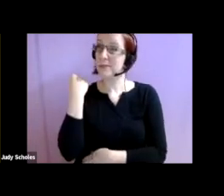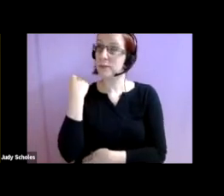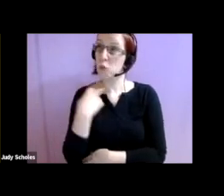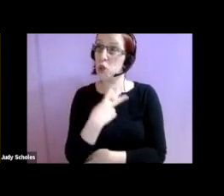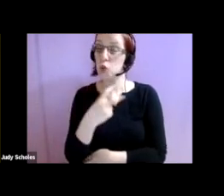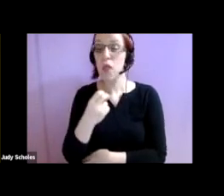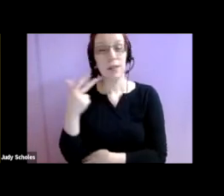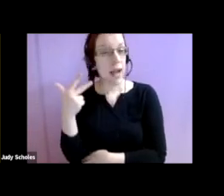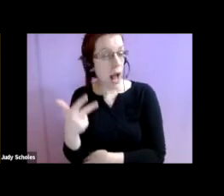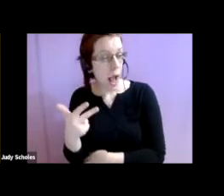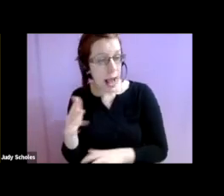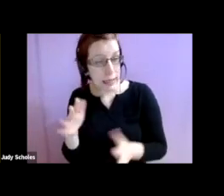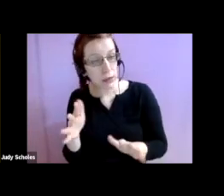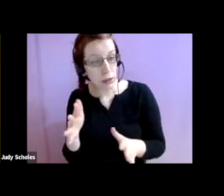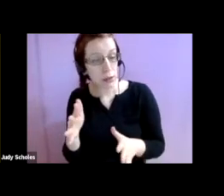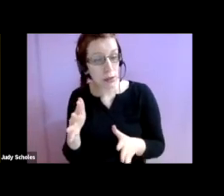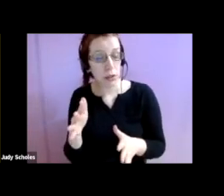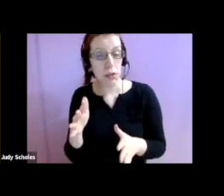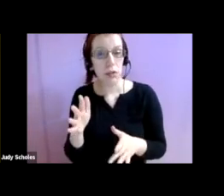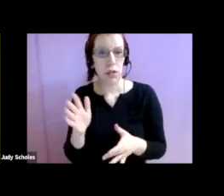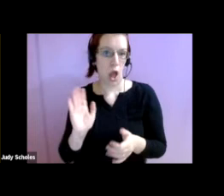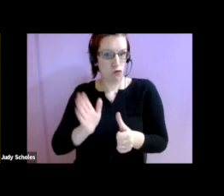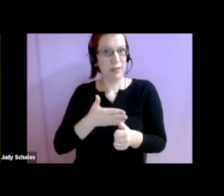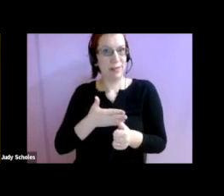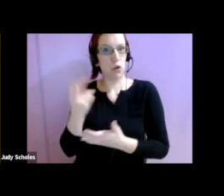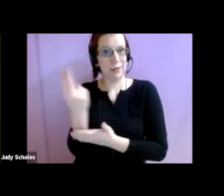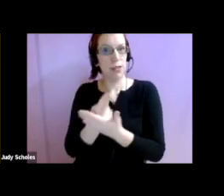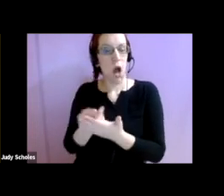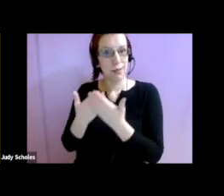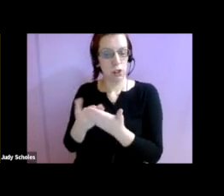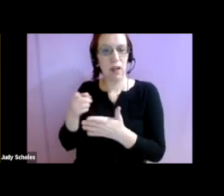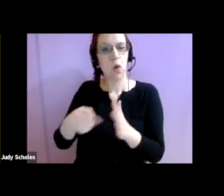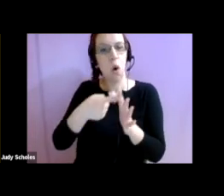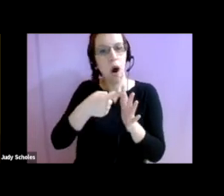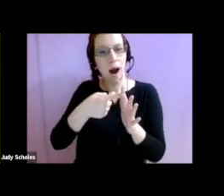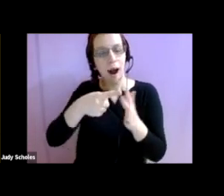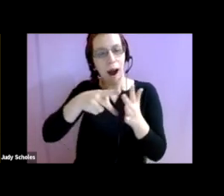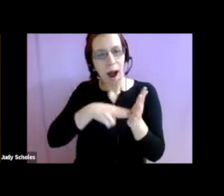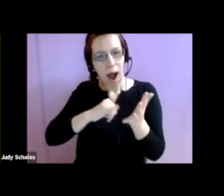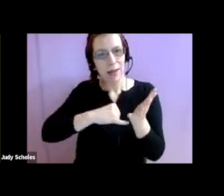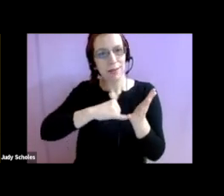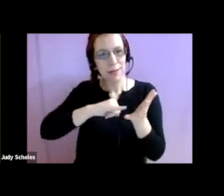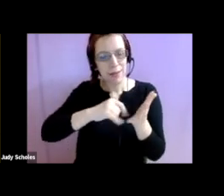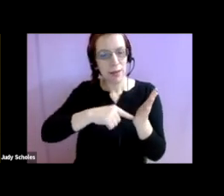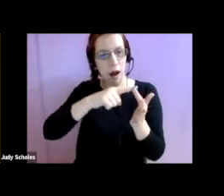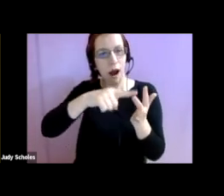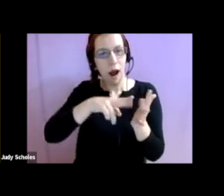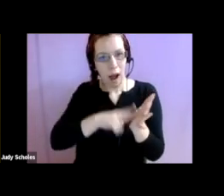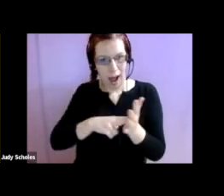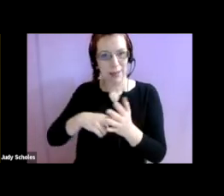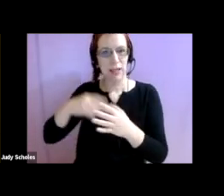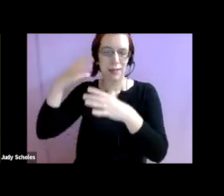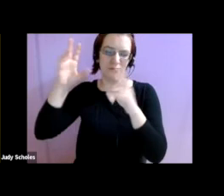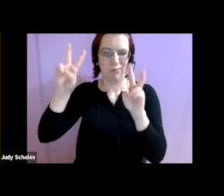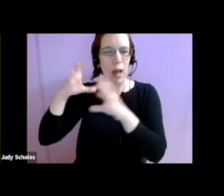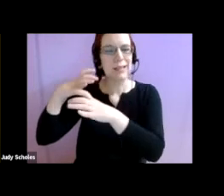2008, I think, there was the original design study for what's called the Einstein Telescope, a conceptual design for an even bigger